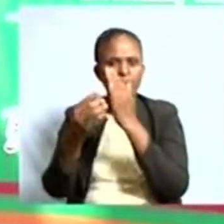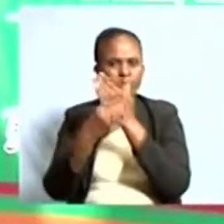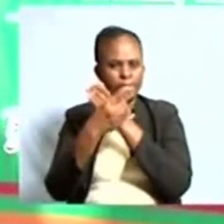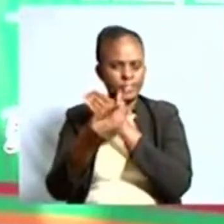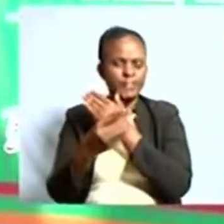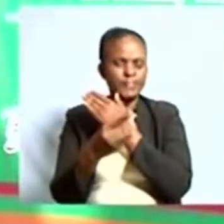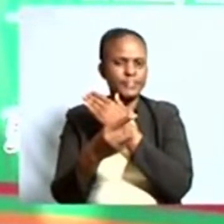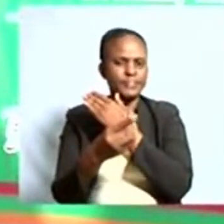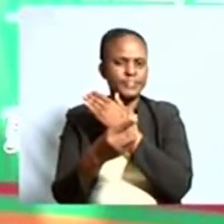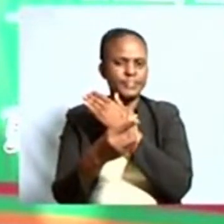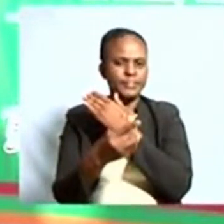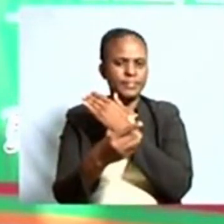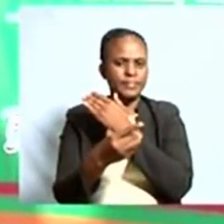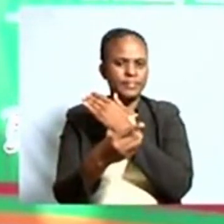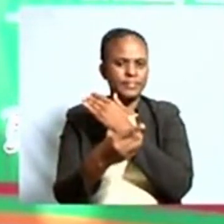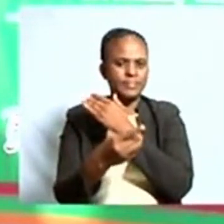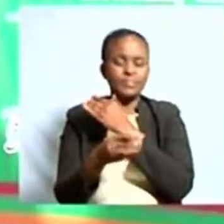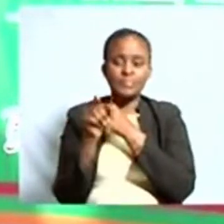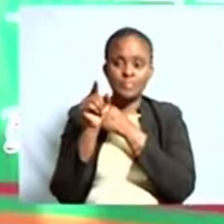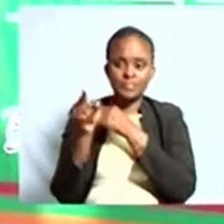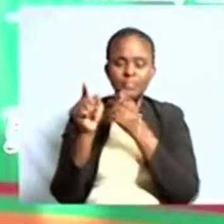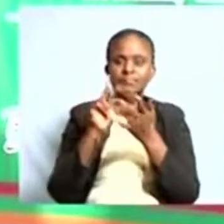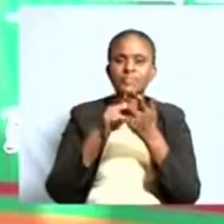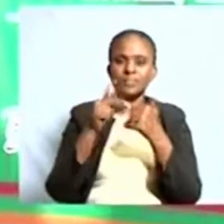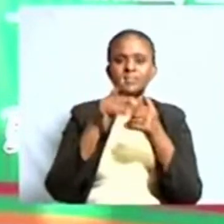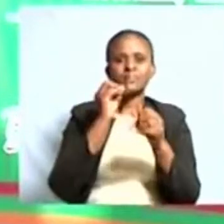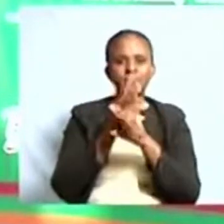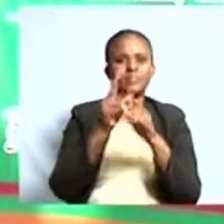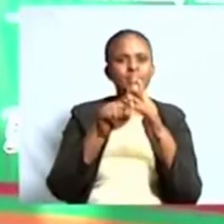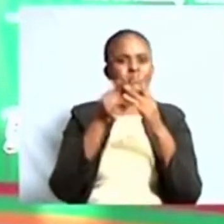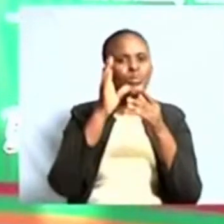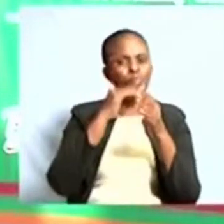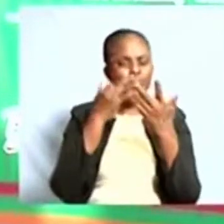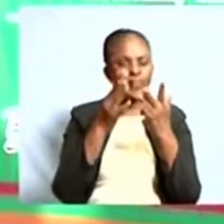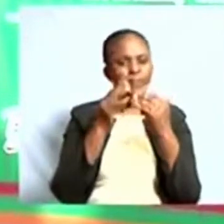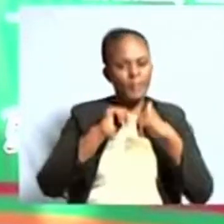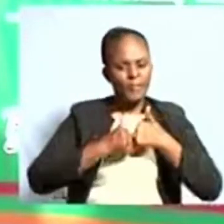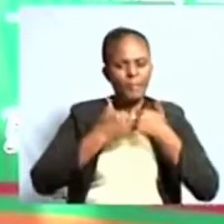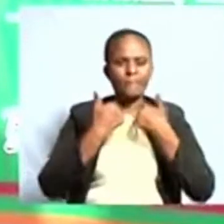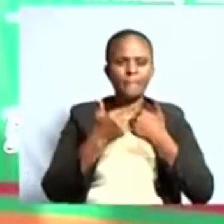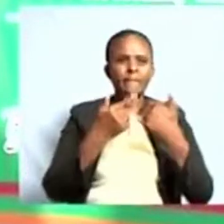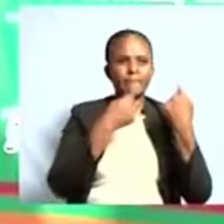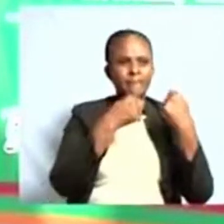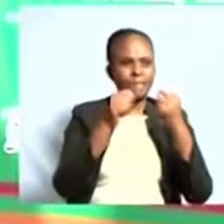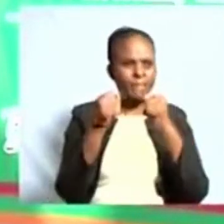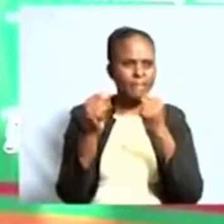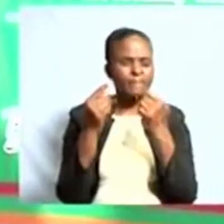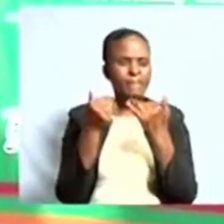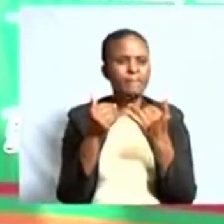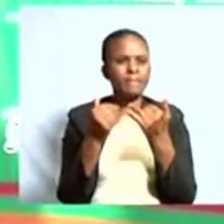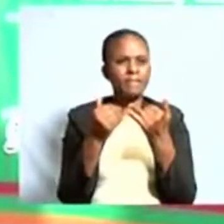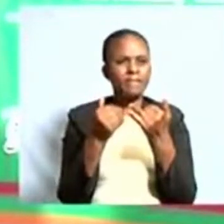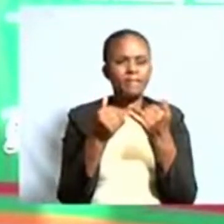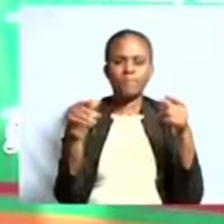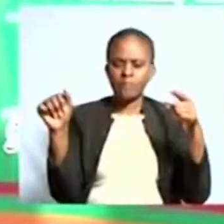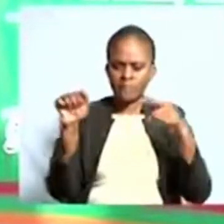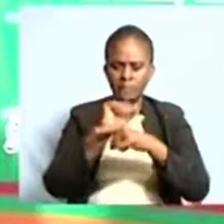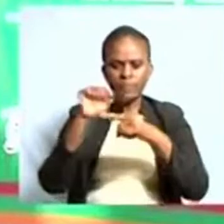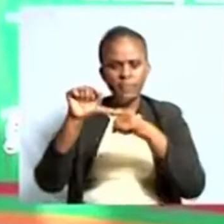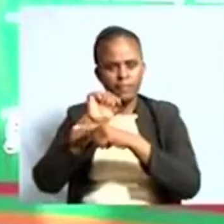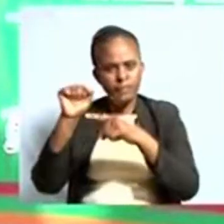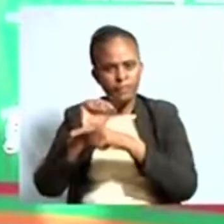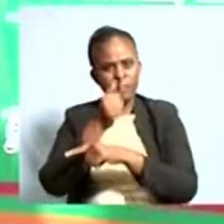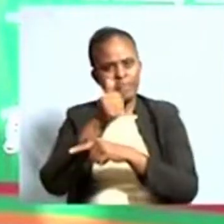And this program was already started. We've been trying to train other